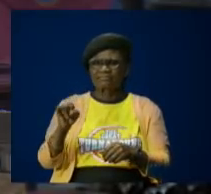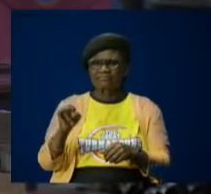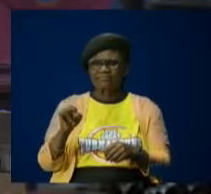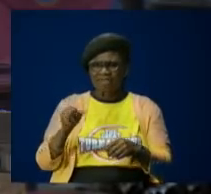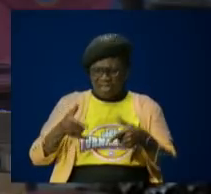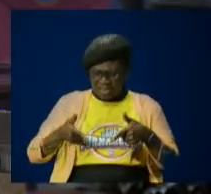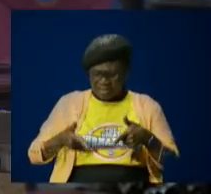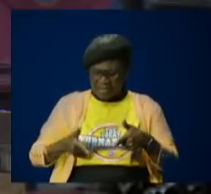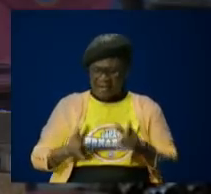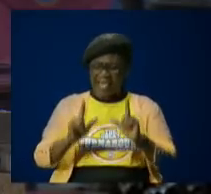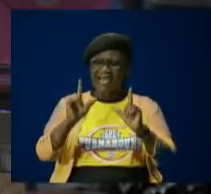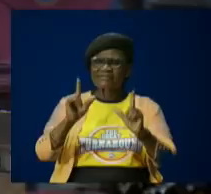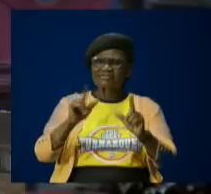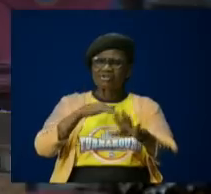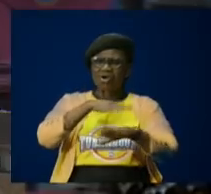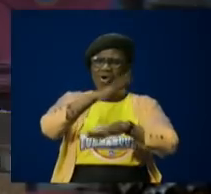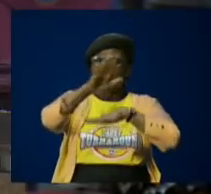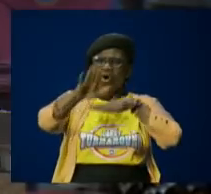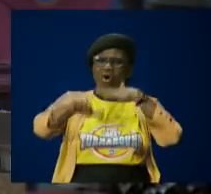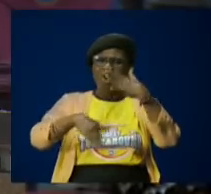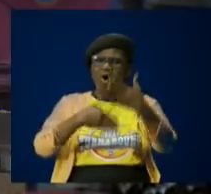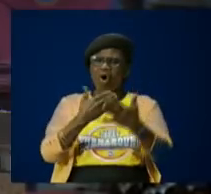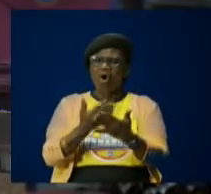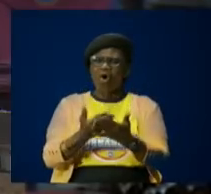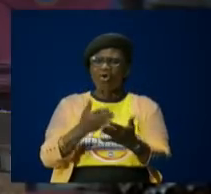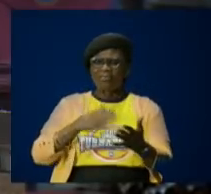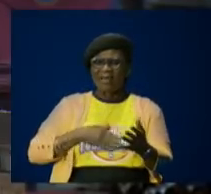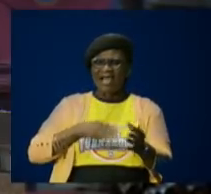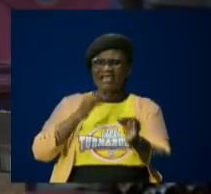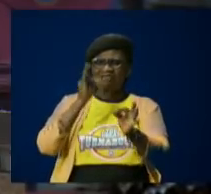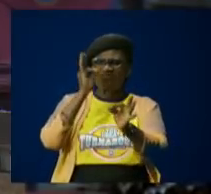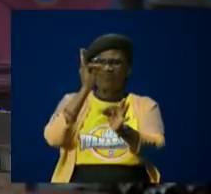Let all my faith,